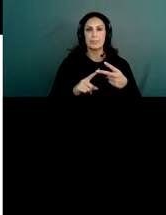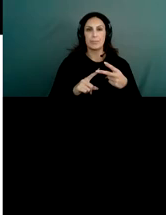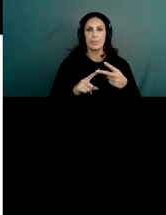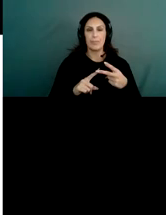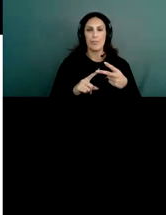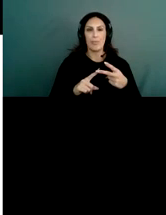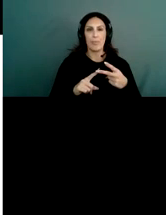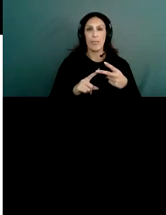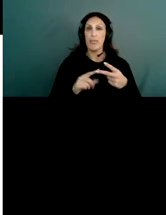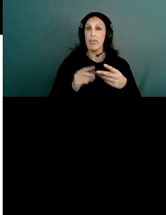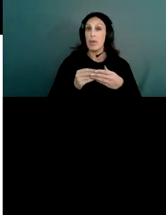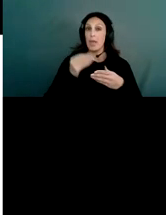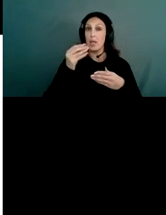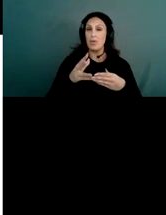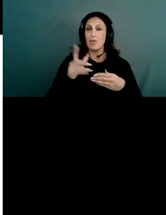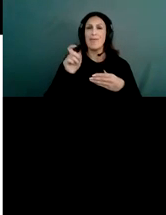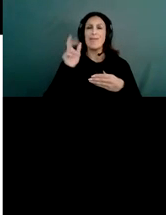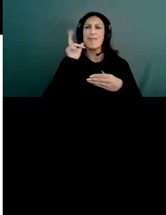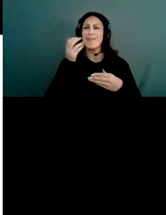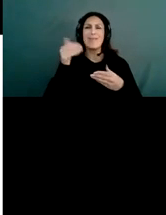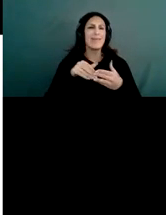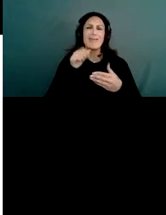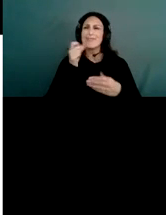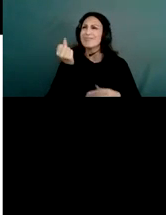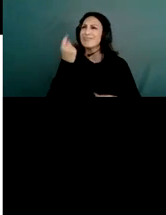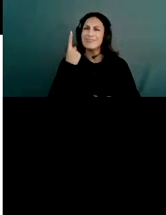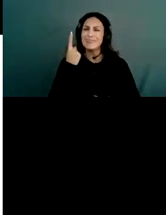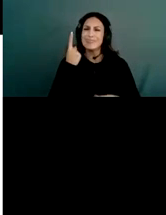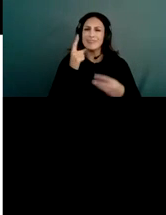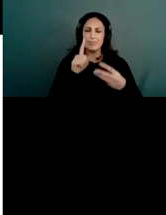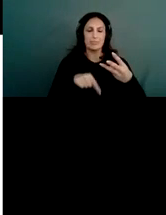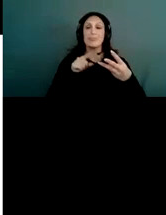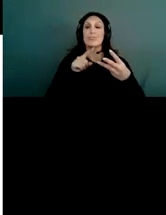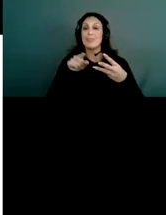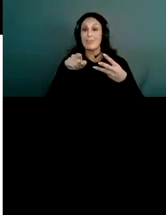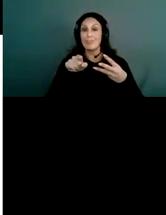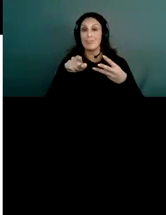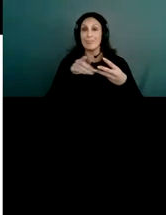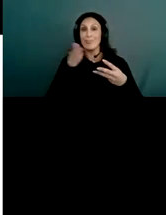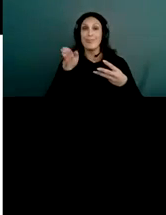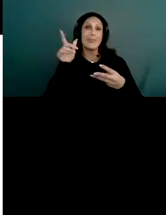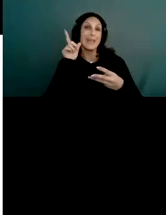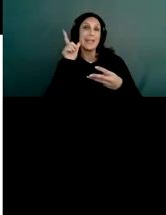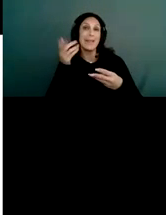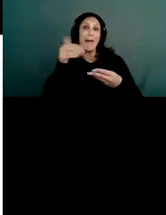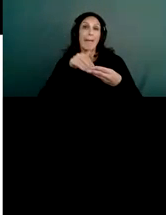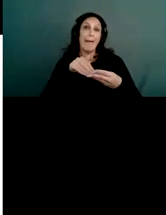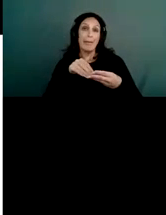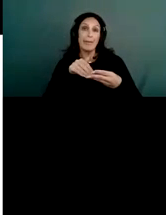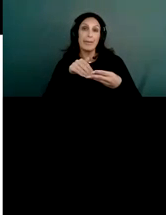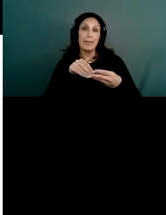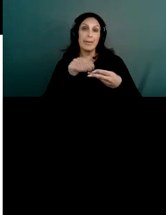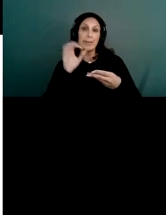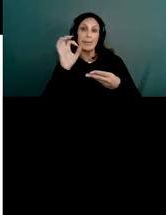If your student needs to hear the instructions again, they can push the Listen Again button noted on the right with the circle